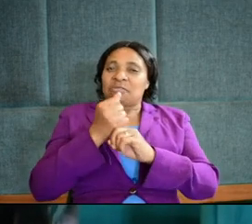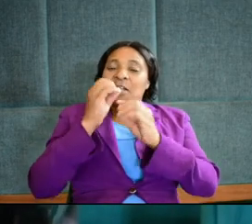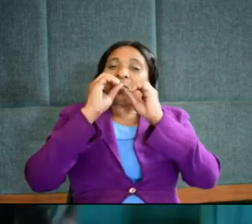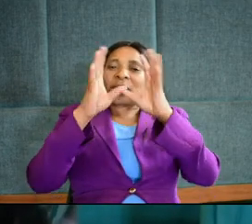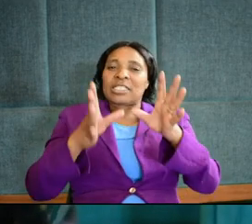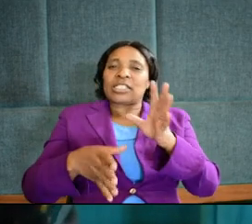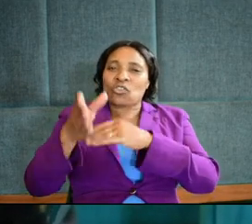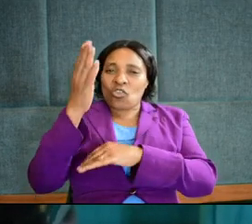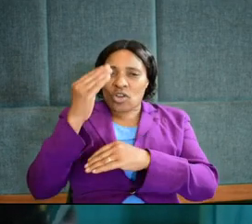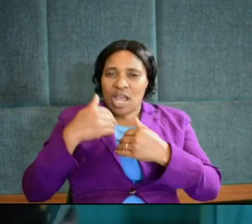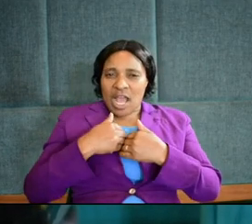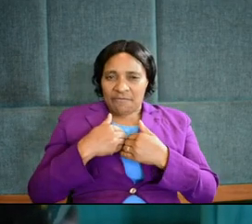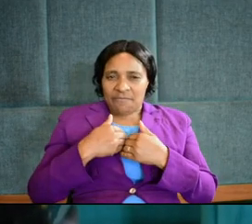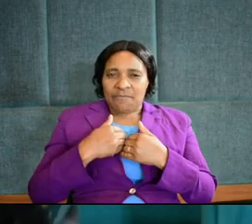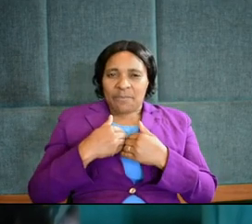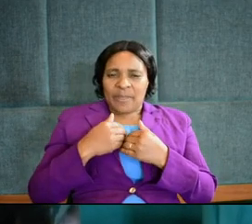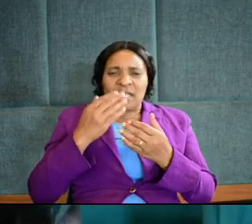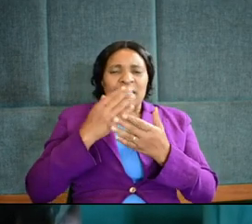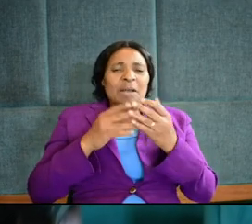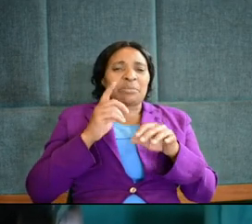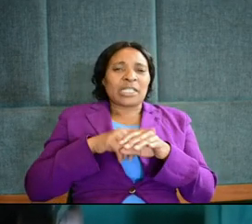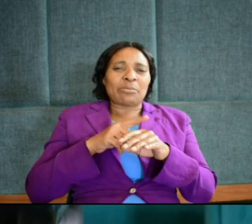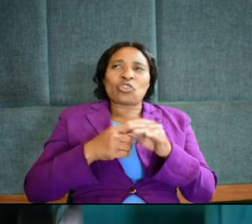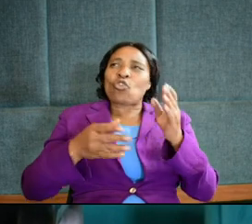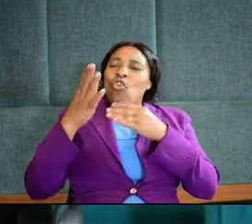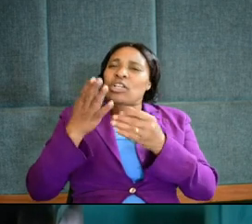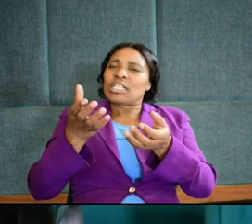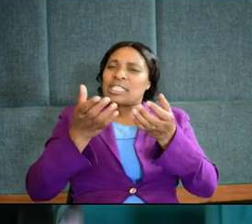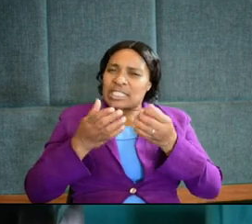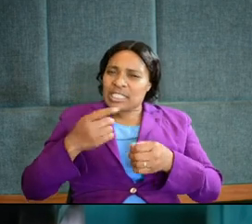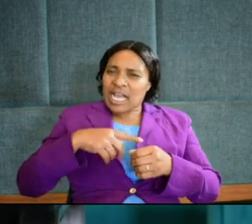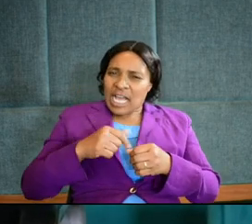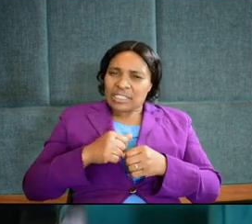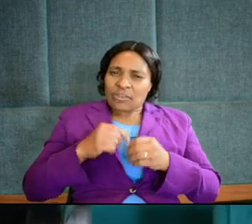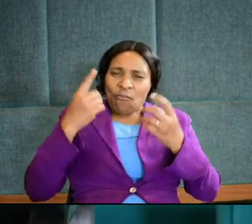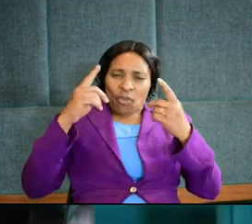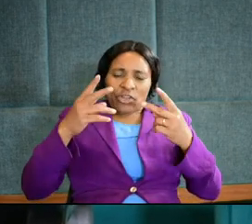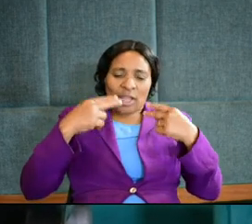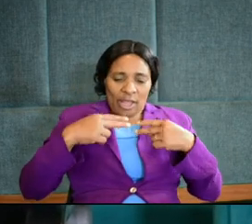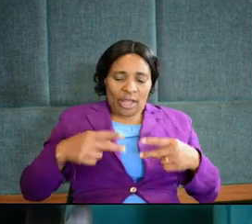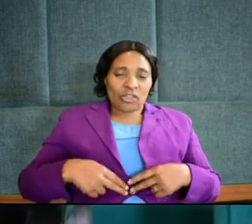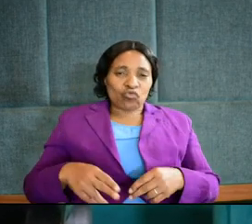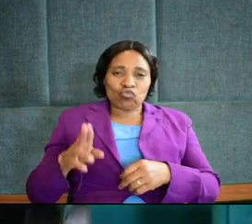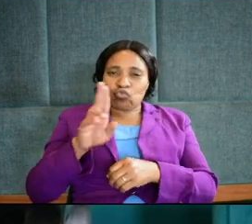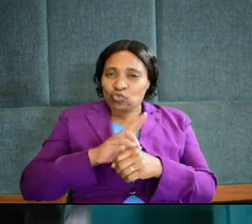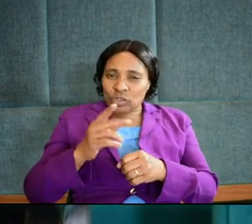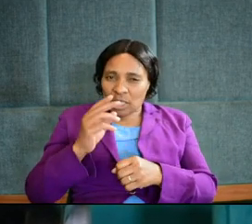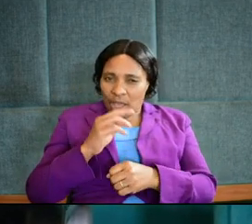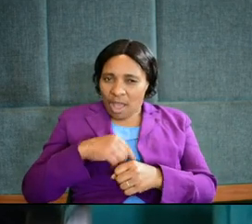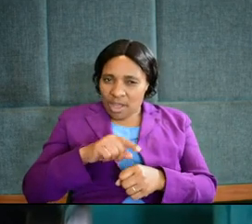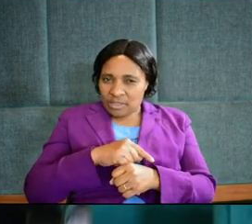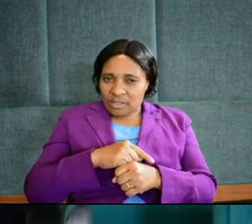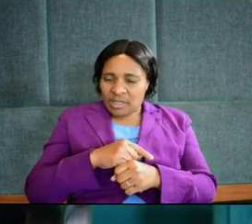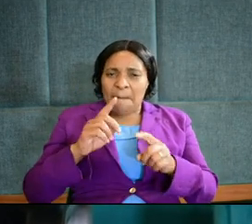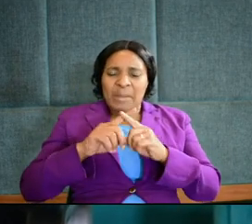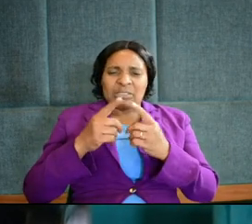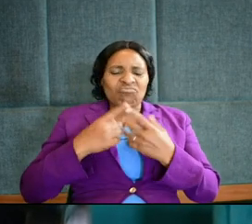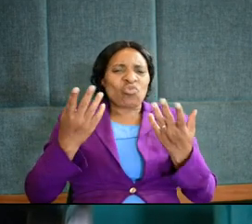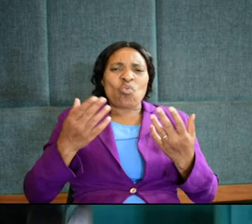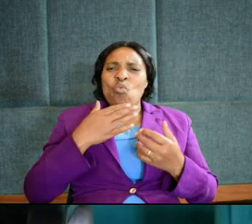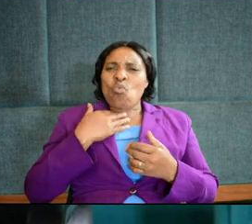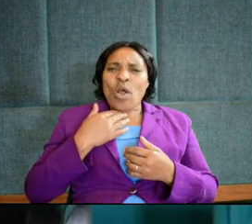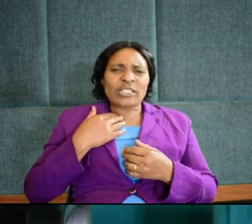God has for us? Sometimes God needs us to yield for him to use us, and we don't want to yield